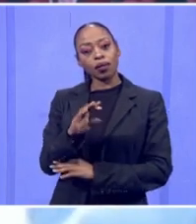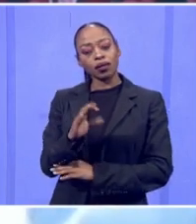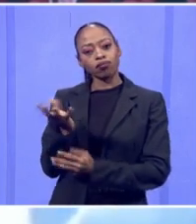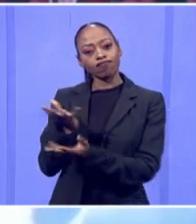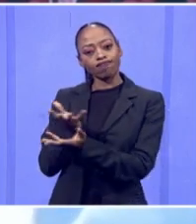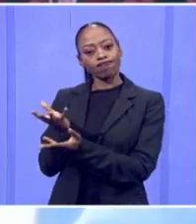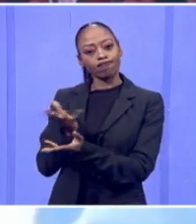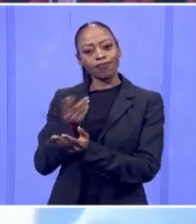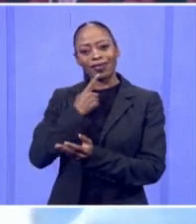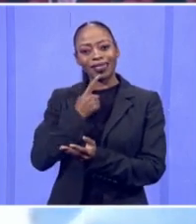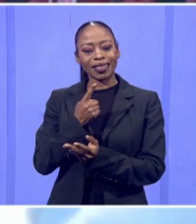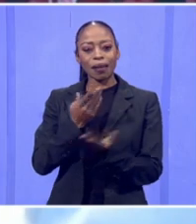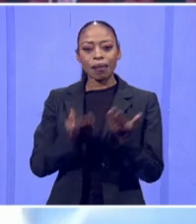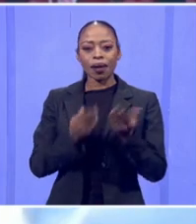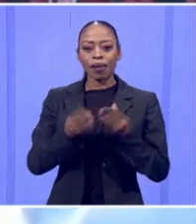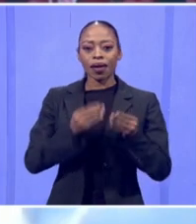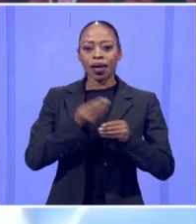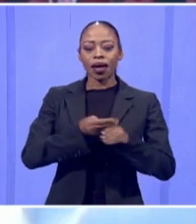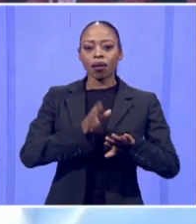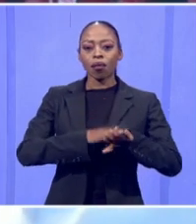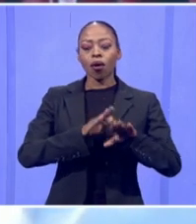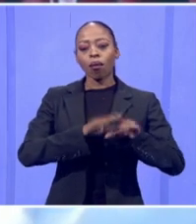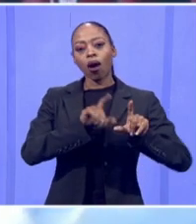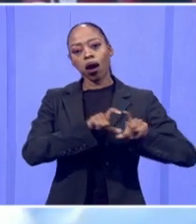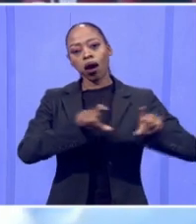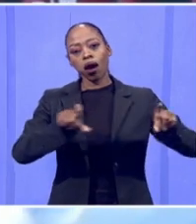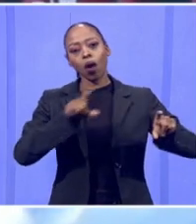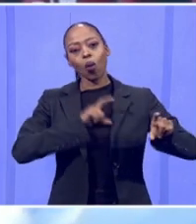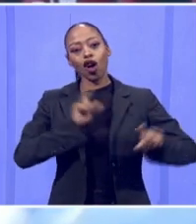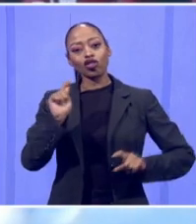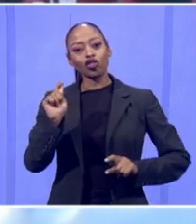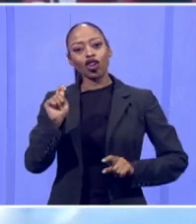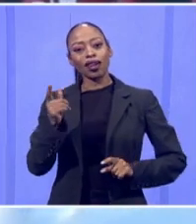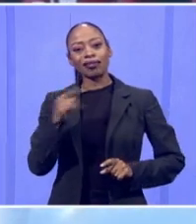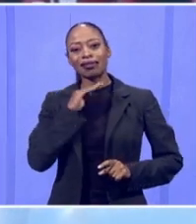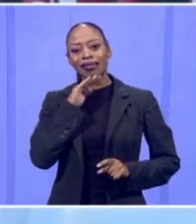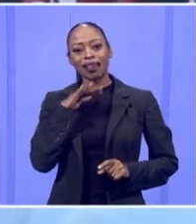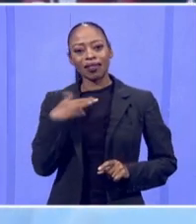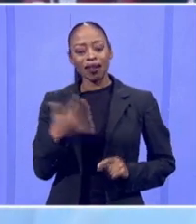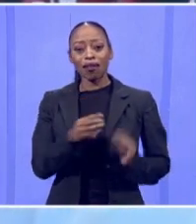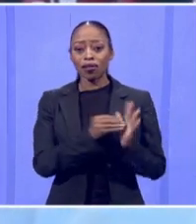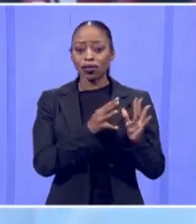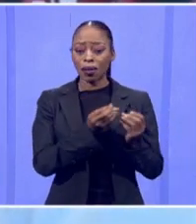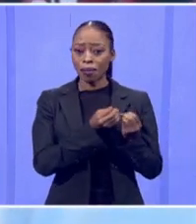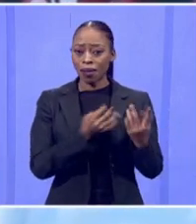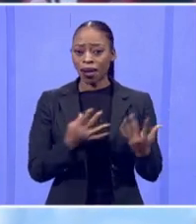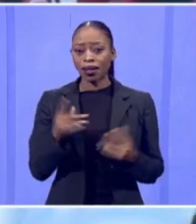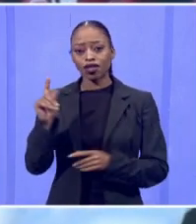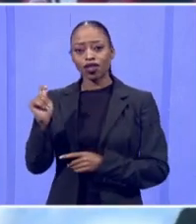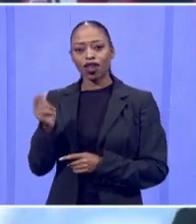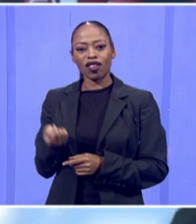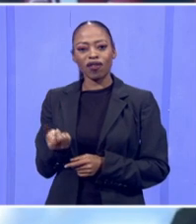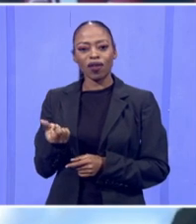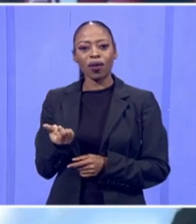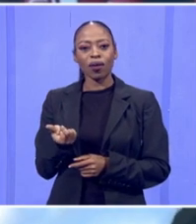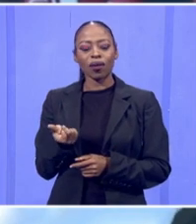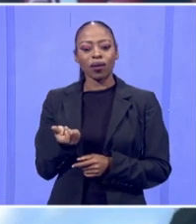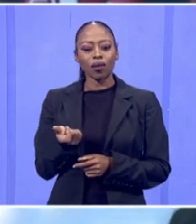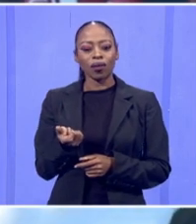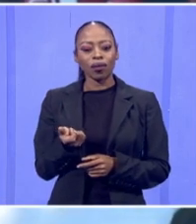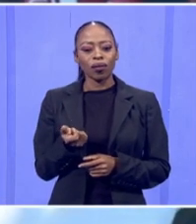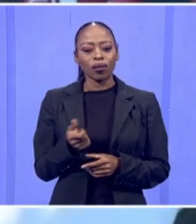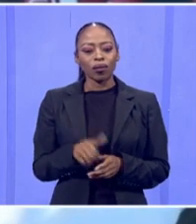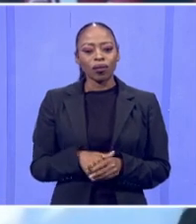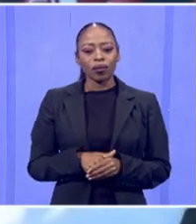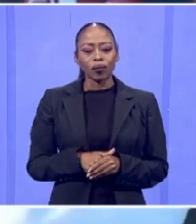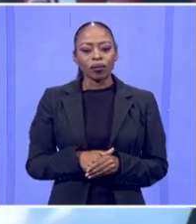see if we can add another block, because the number of toilets we have does not match the number of learners. There are too many learners for the types of seats, number of